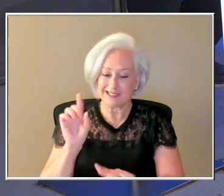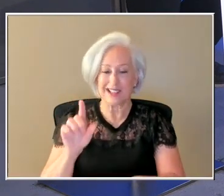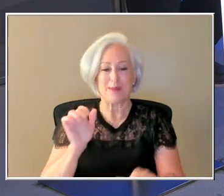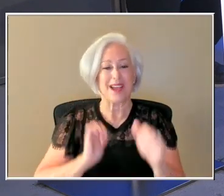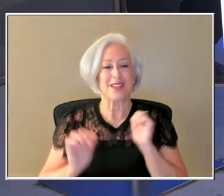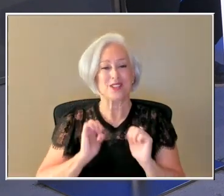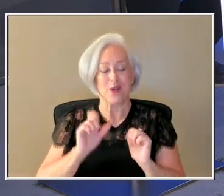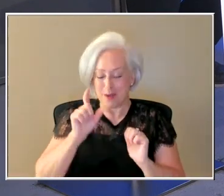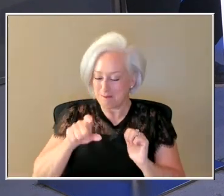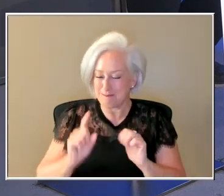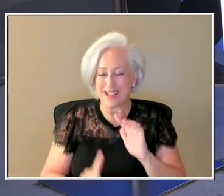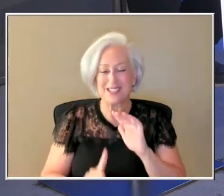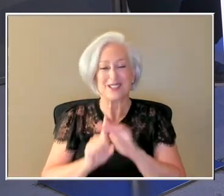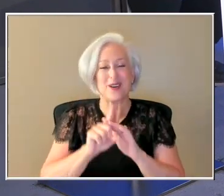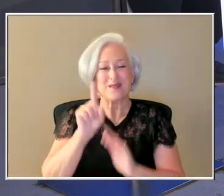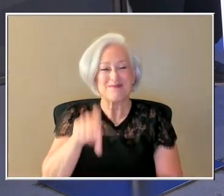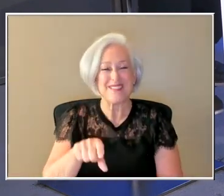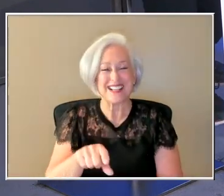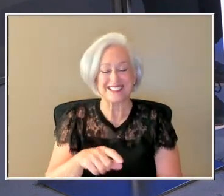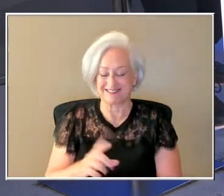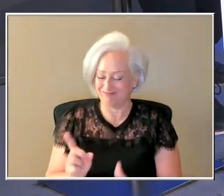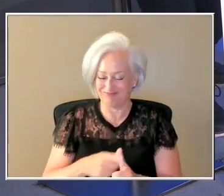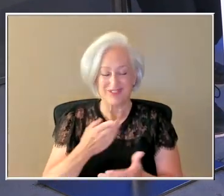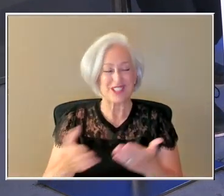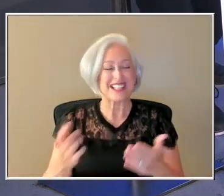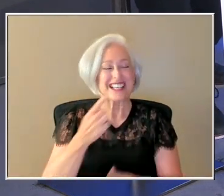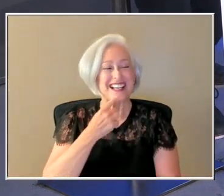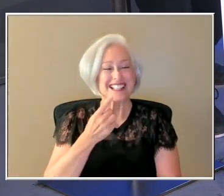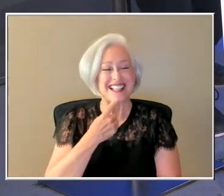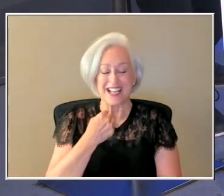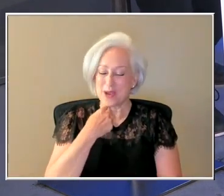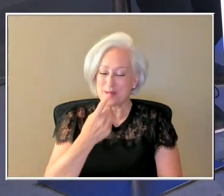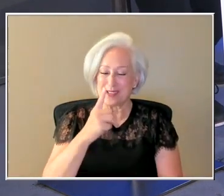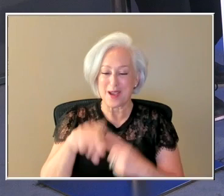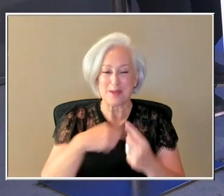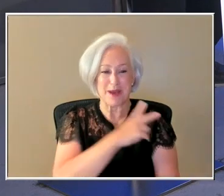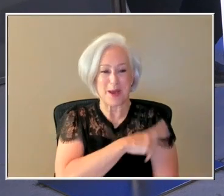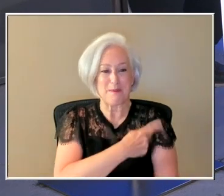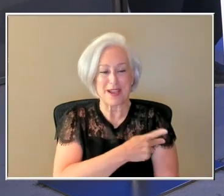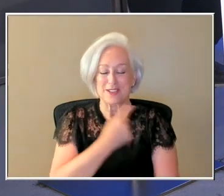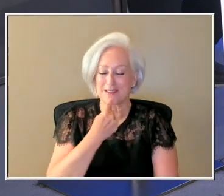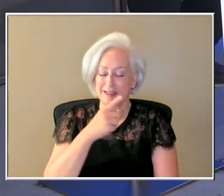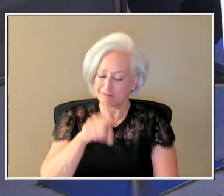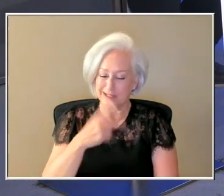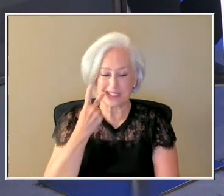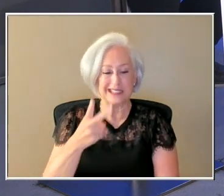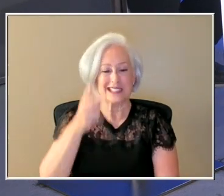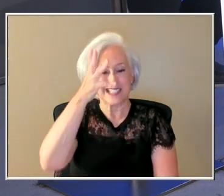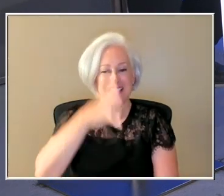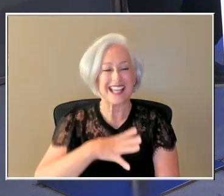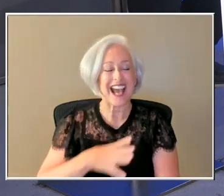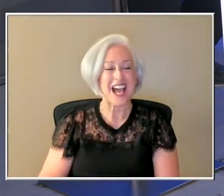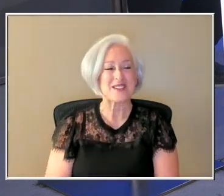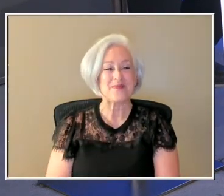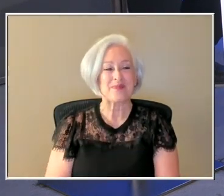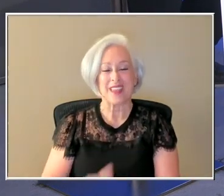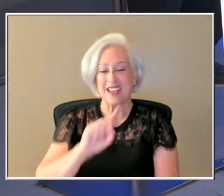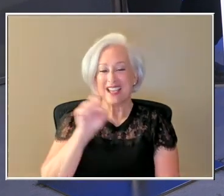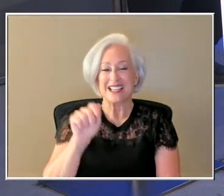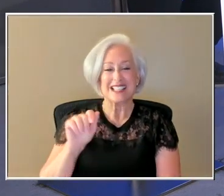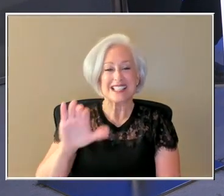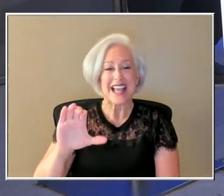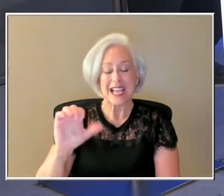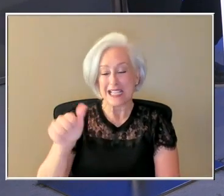love it. I love that. That's how we get you on. We tell you about your patient. You're like, I got to see this guy. So Zac, it's been 10 years since